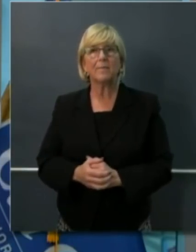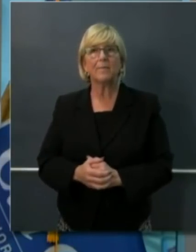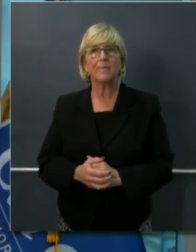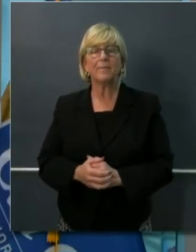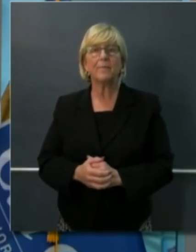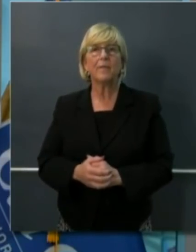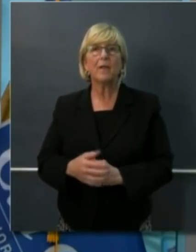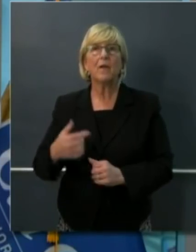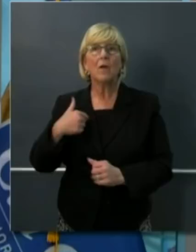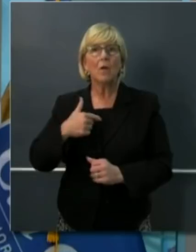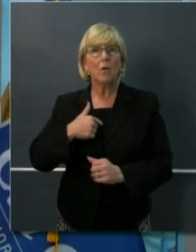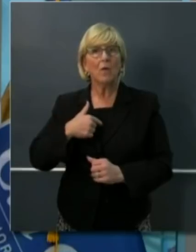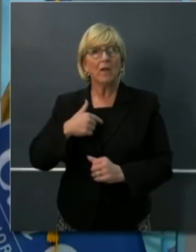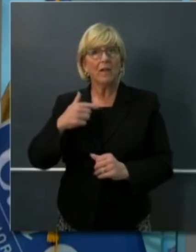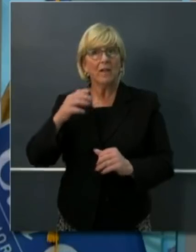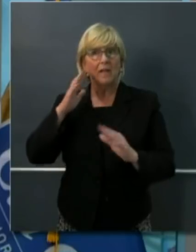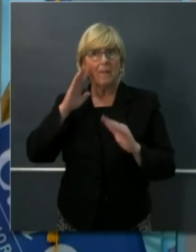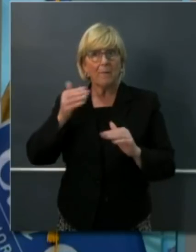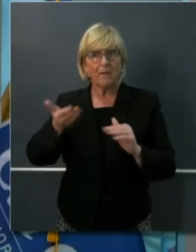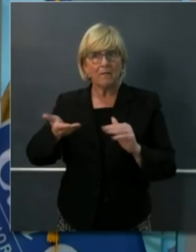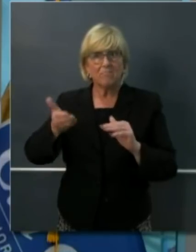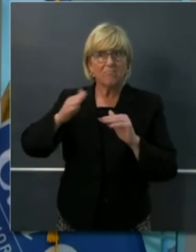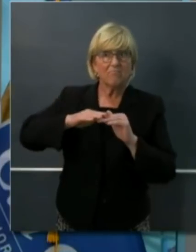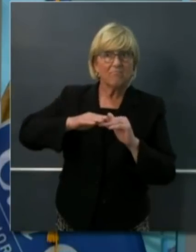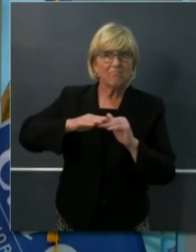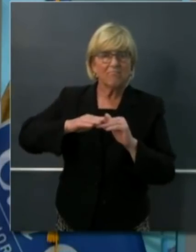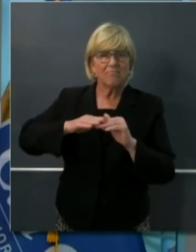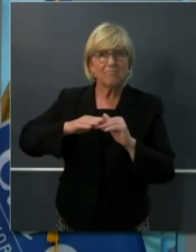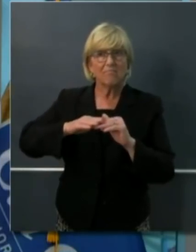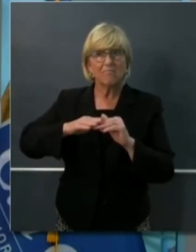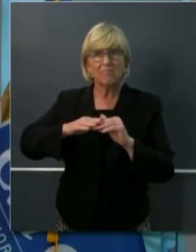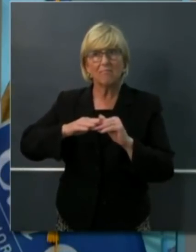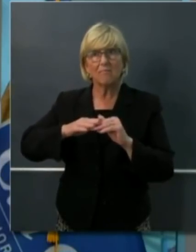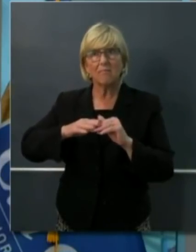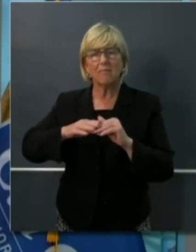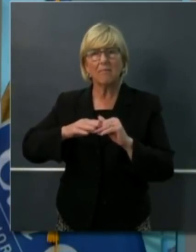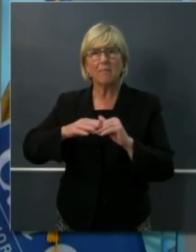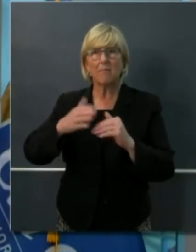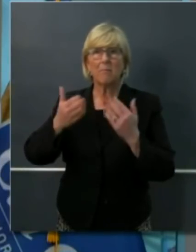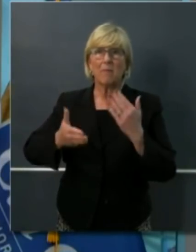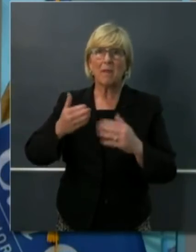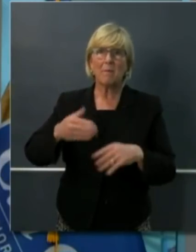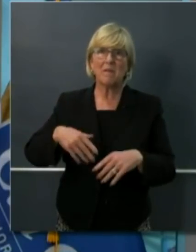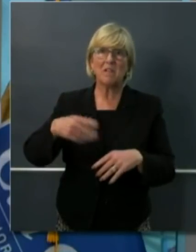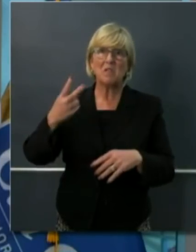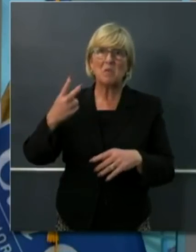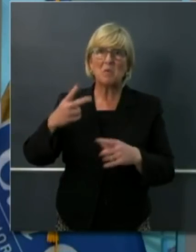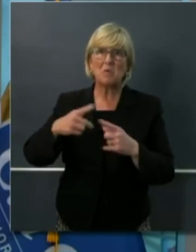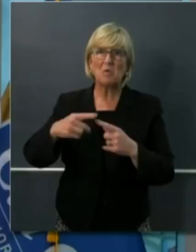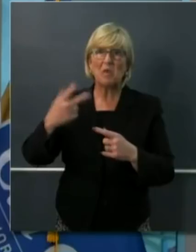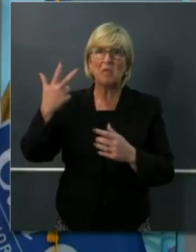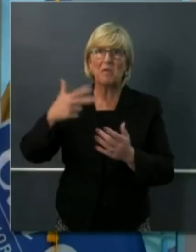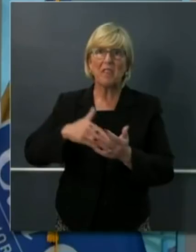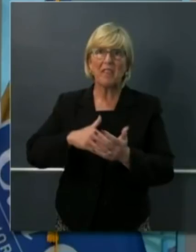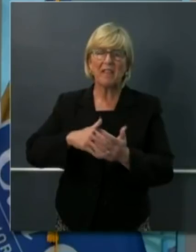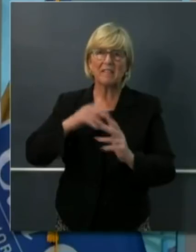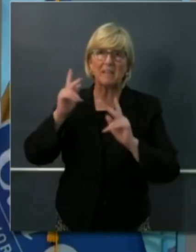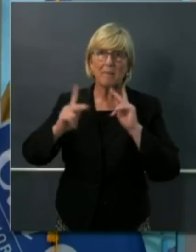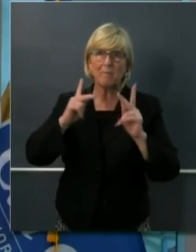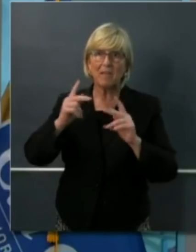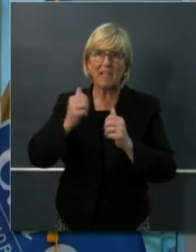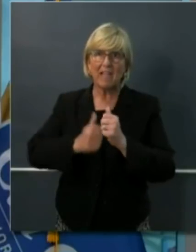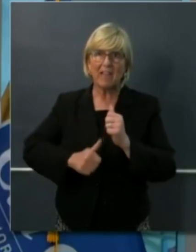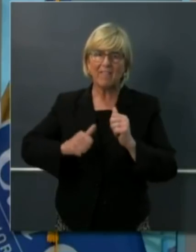increase in the number of cases to somewhere between 2,000 and 3,000 per day, that then we understand that